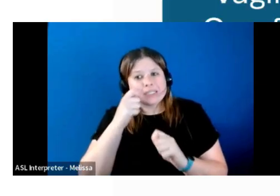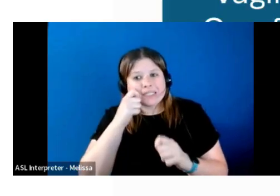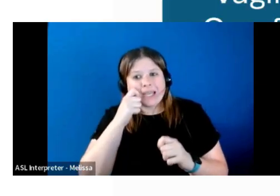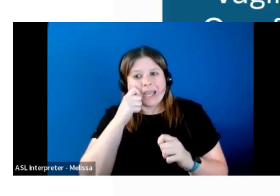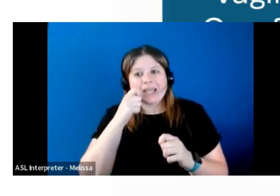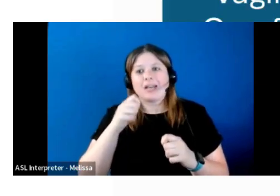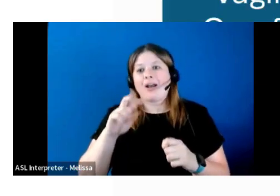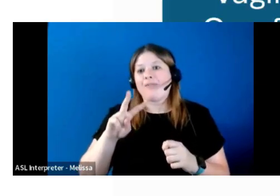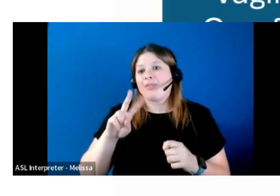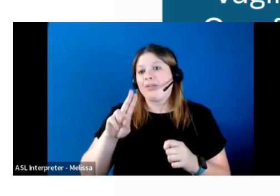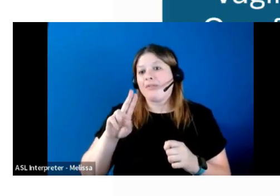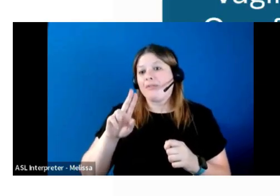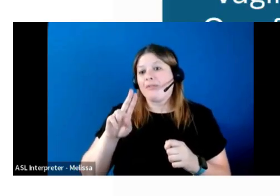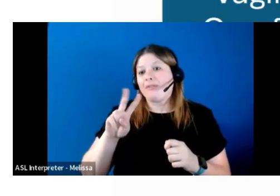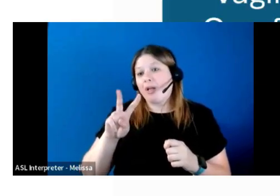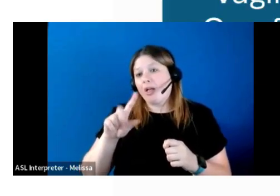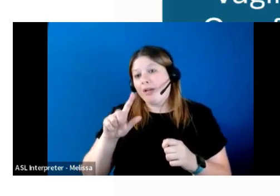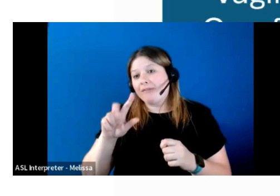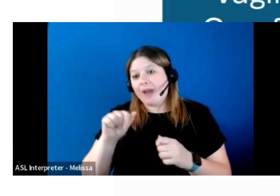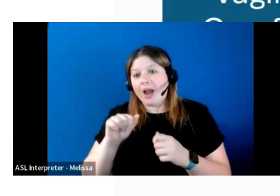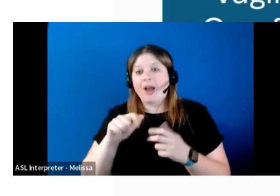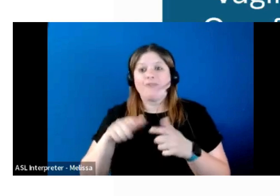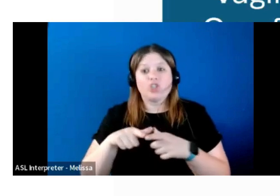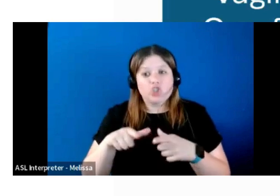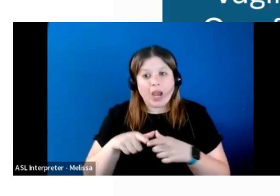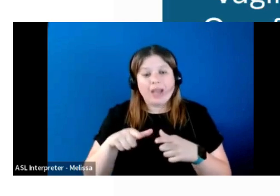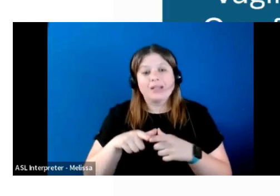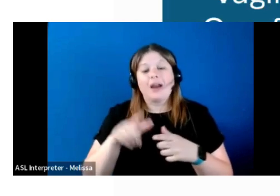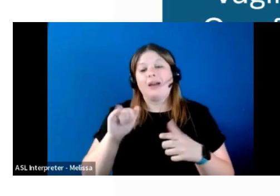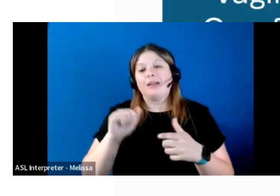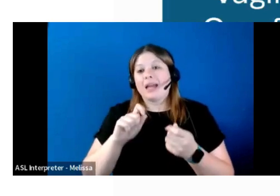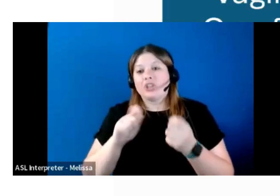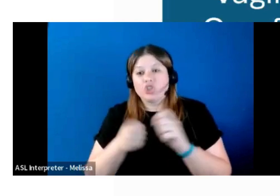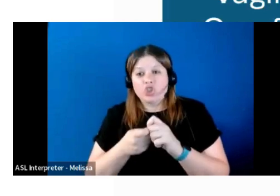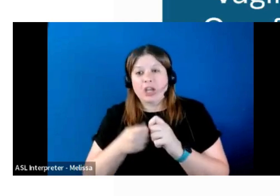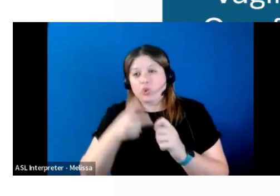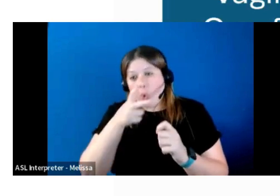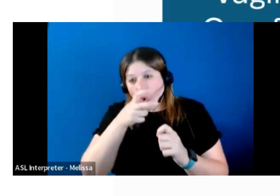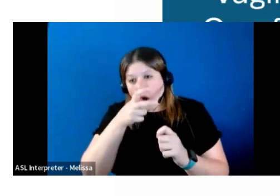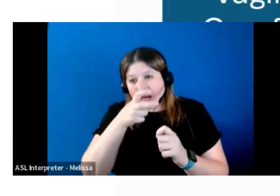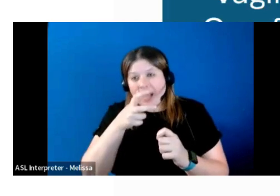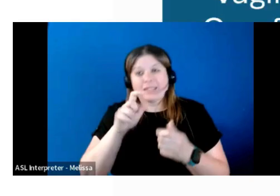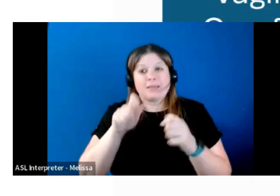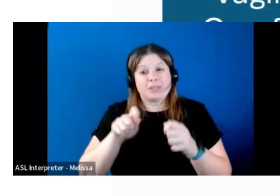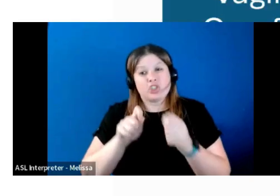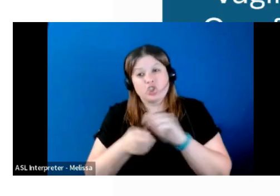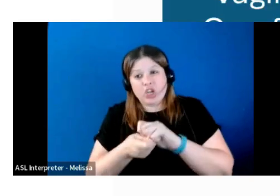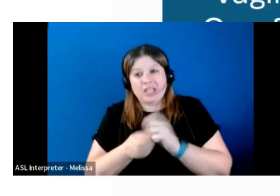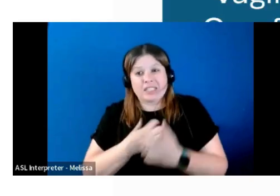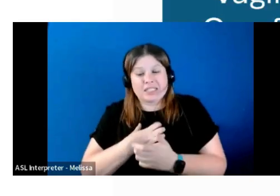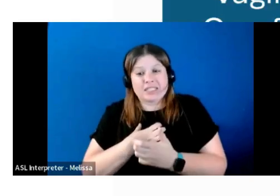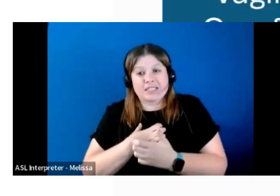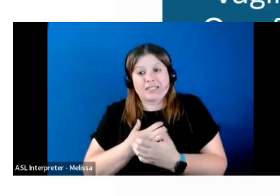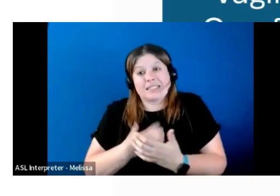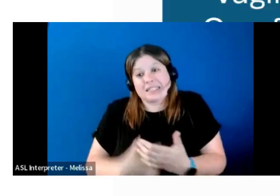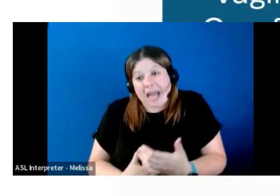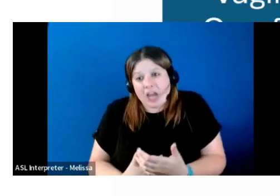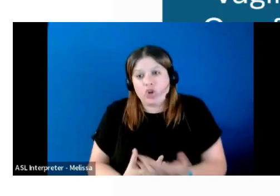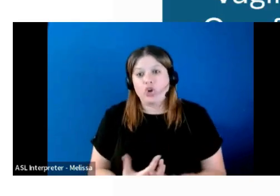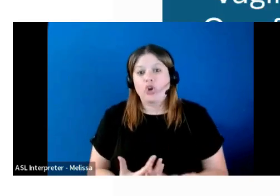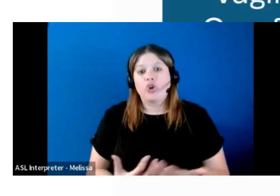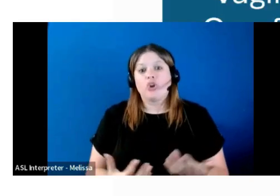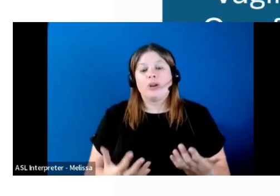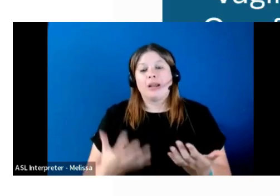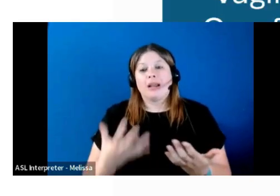change arousal, orgasm, and desire. And then skin changes. The skin, by the way, is our